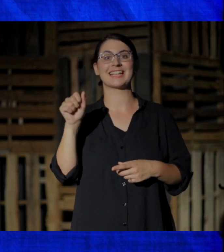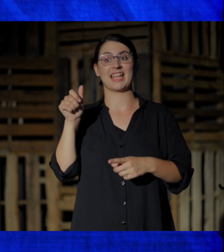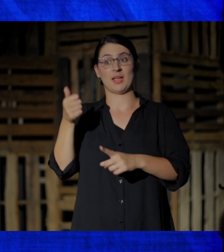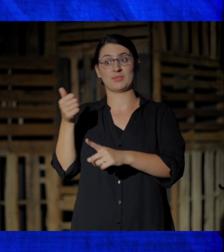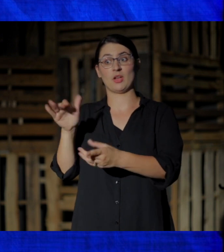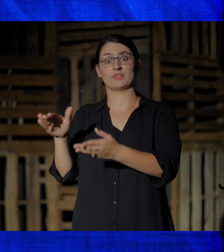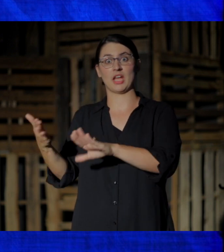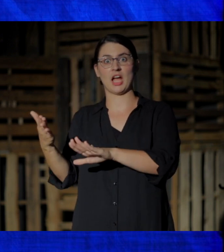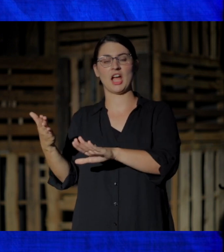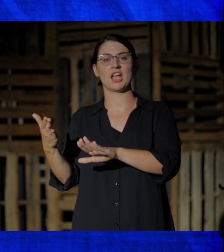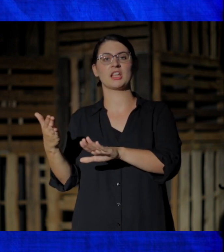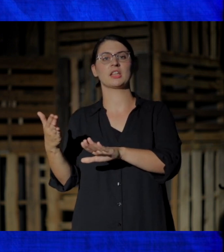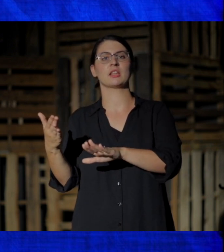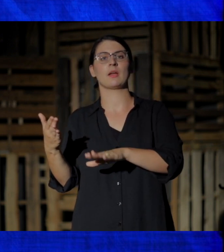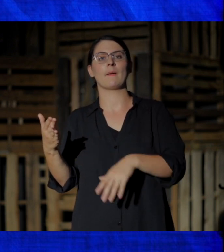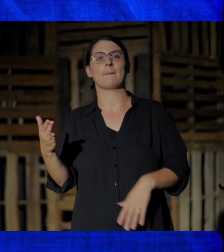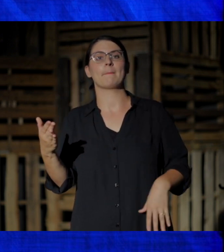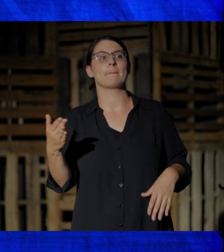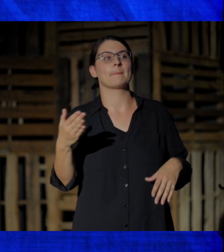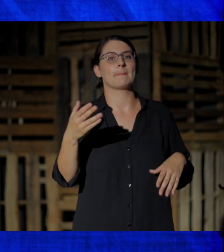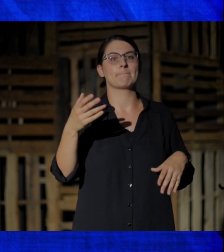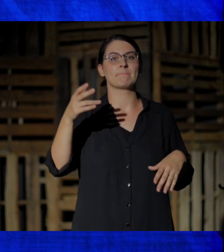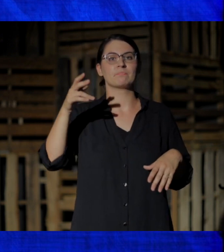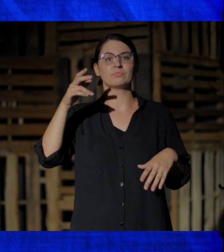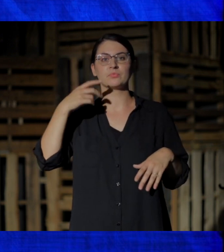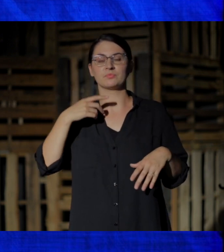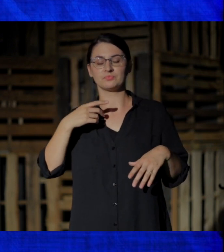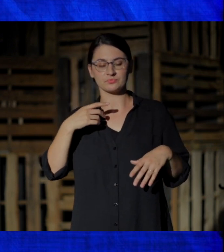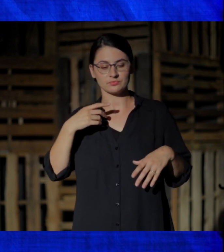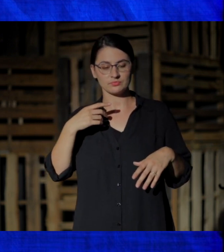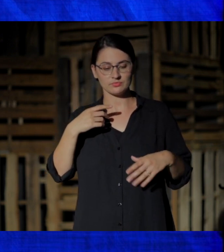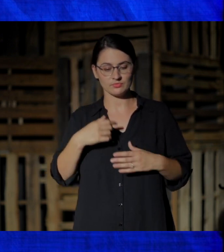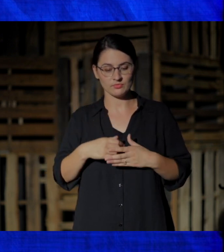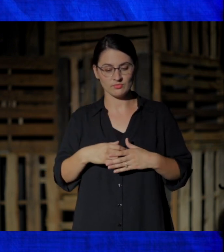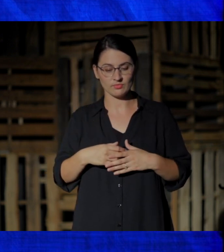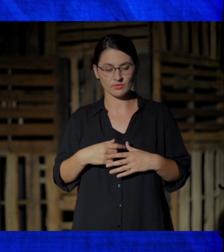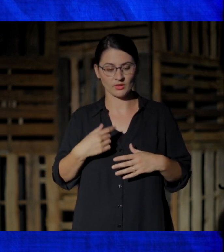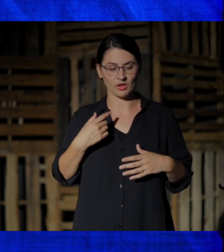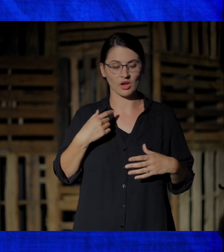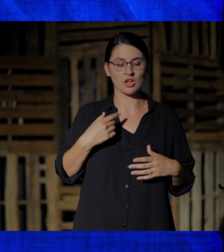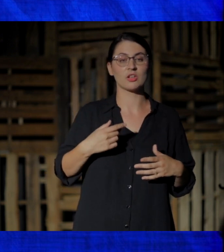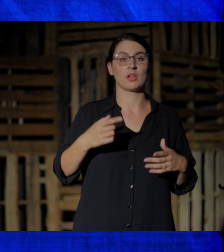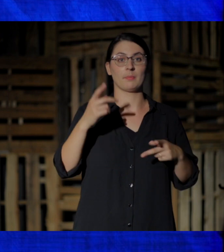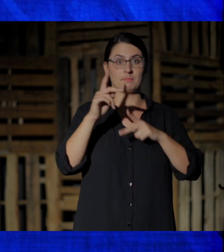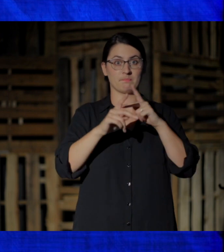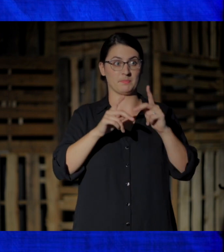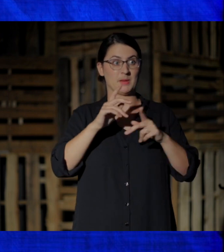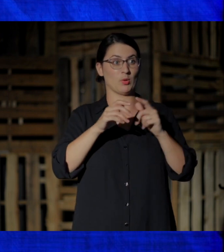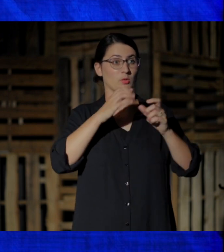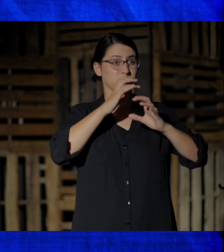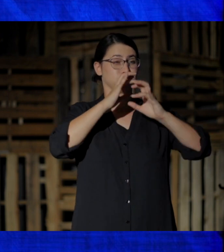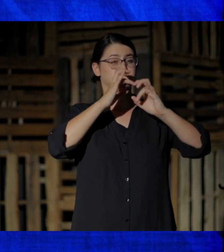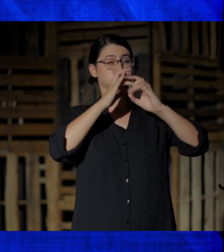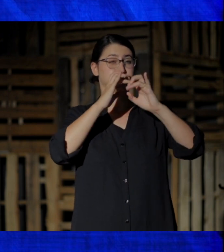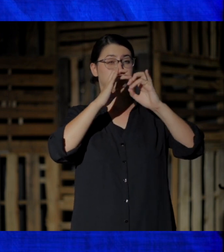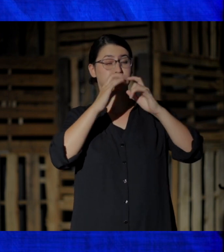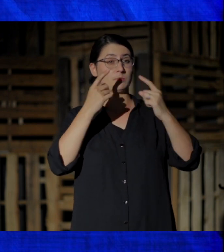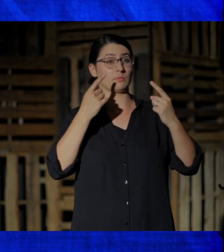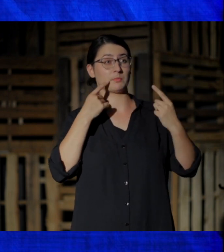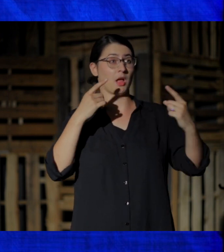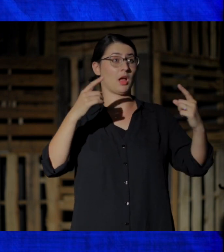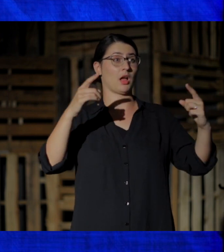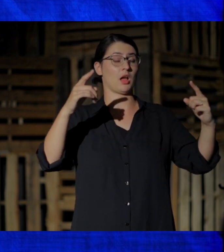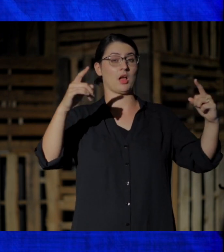the emperor's trumpeters were trying to communicate to the dead that Claudius was actually dead because it was so loud. It